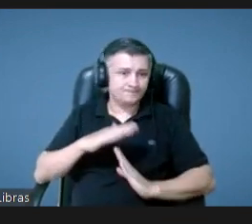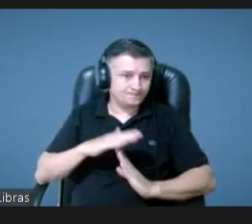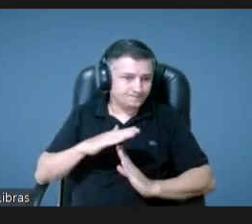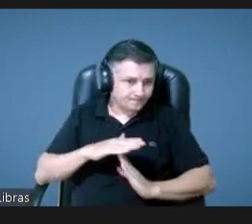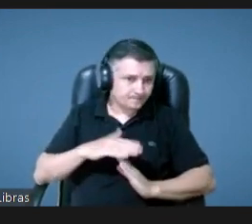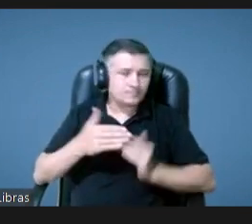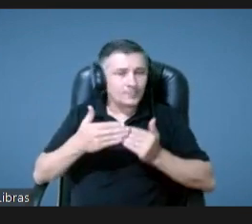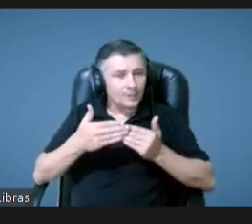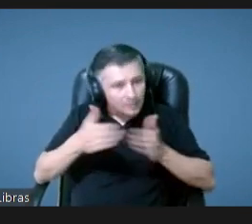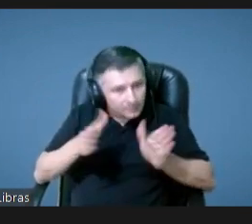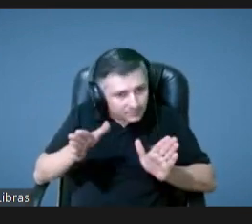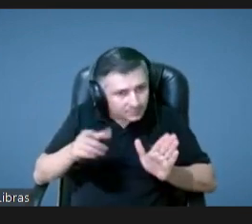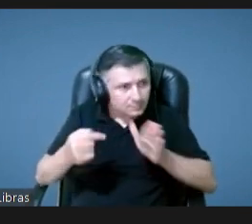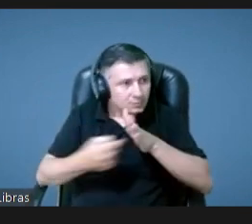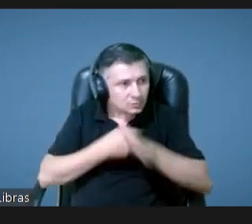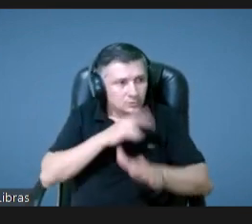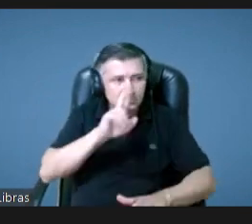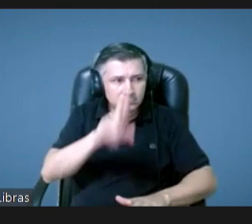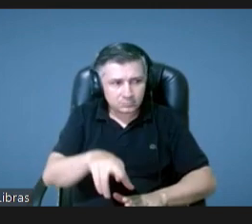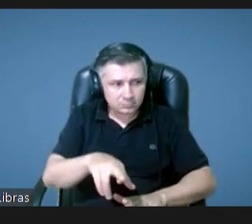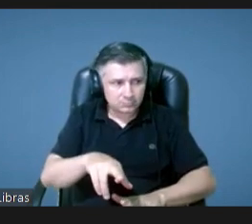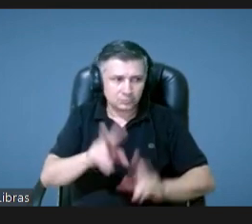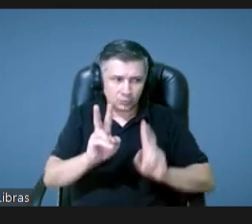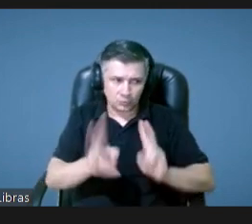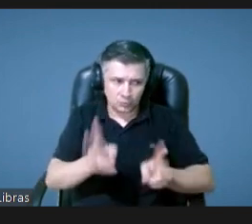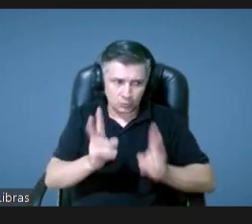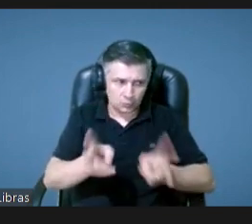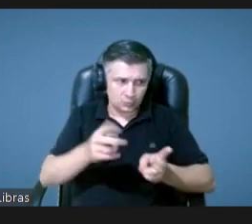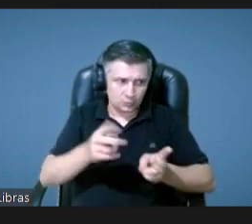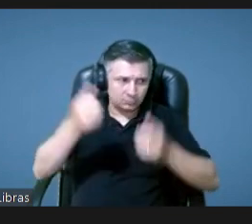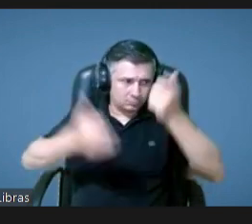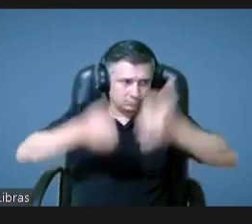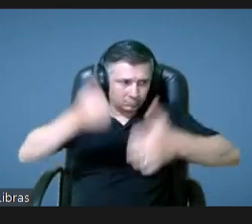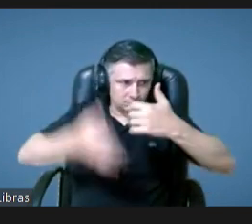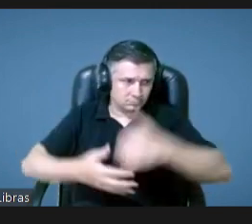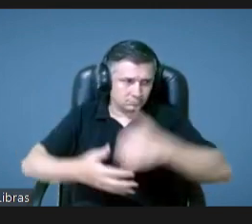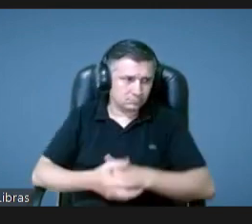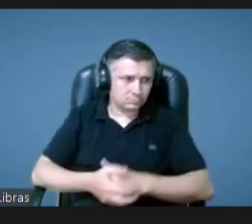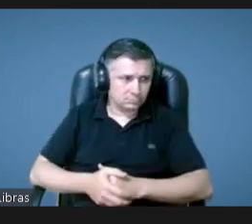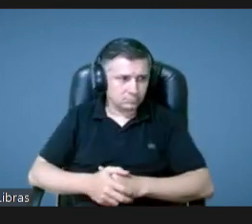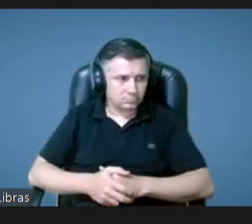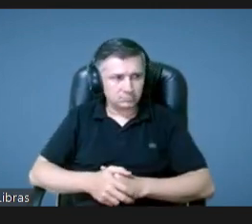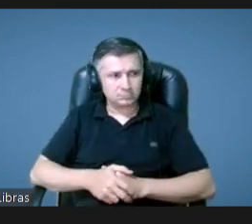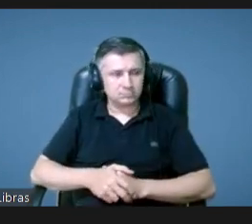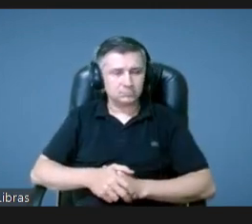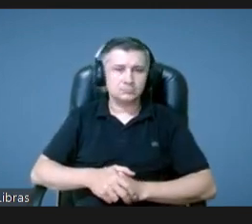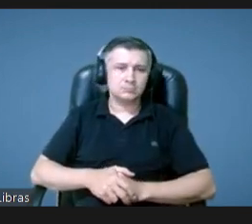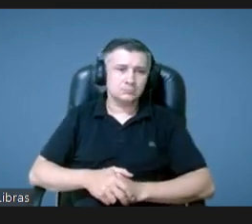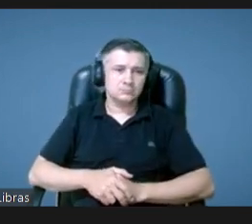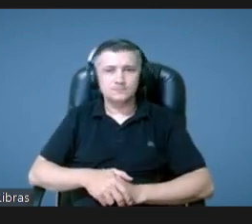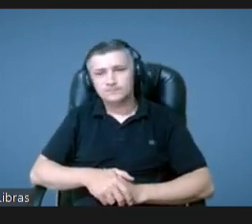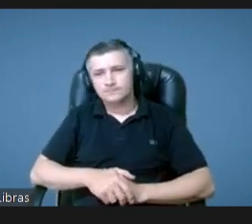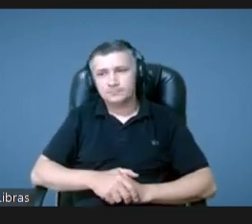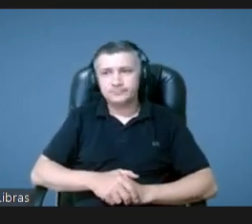income division. And now I would like to open for your questions.